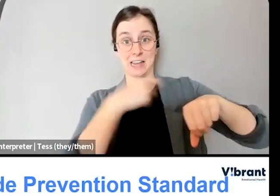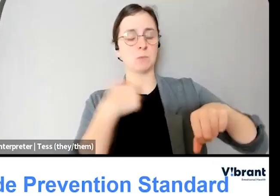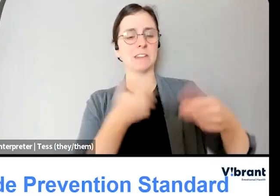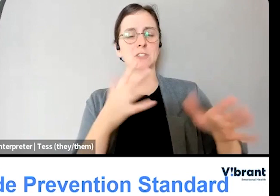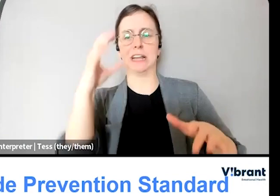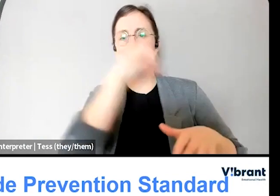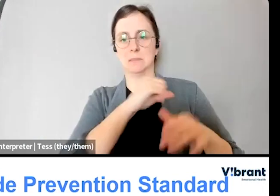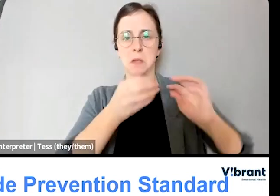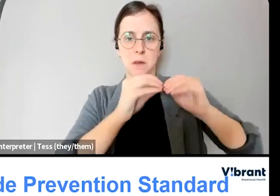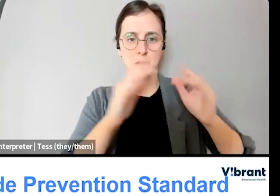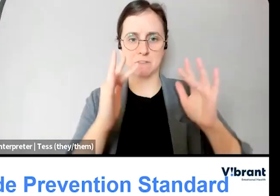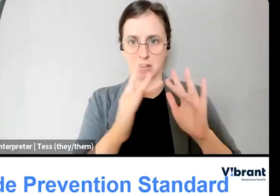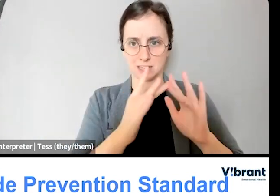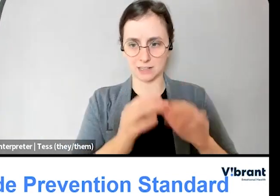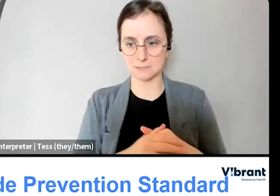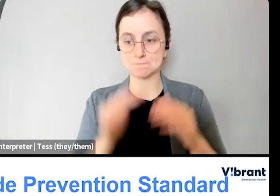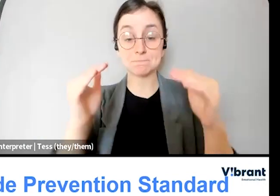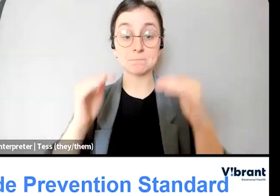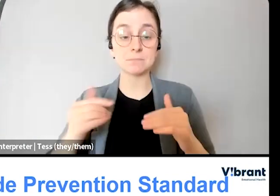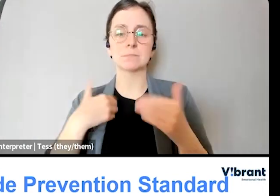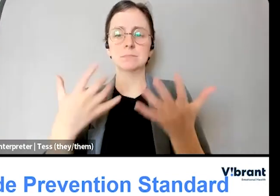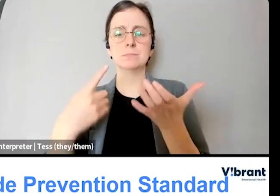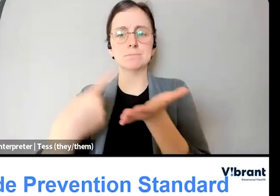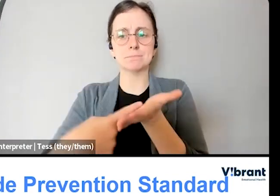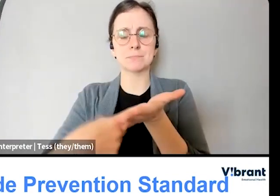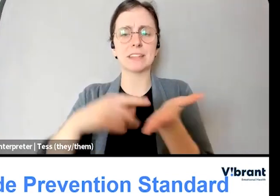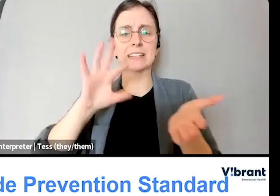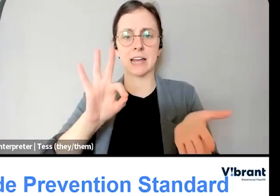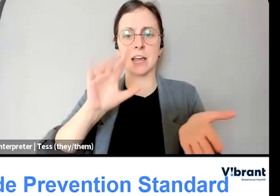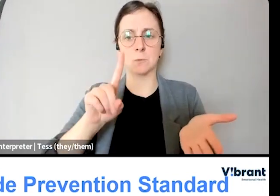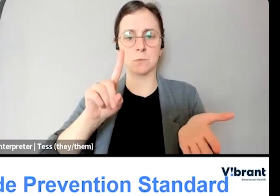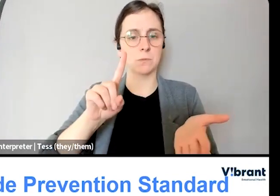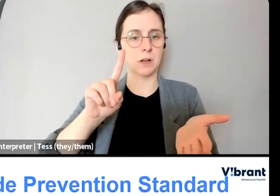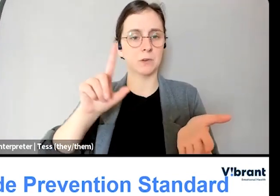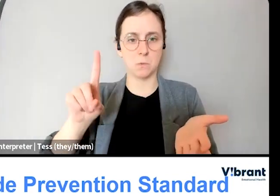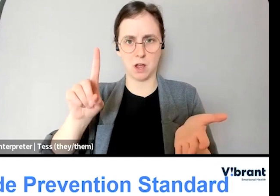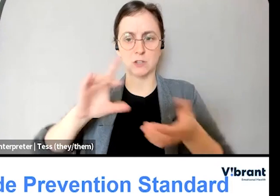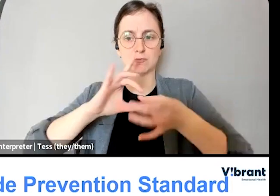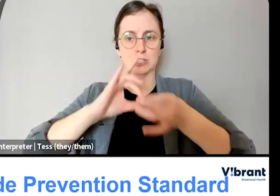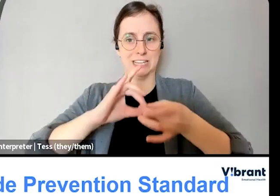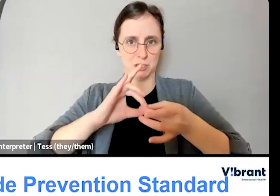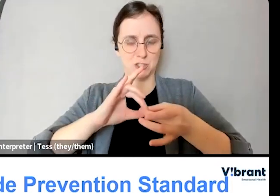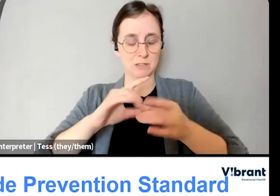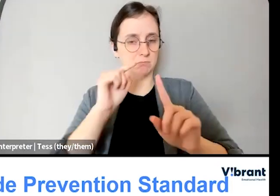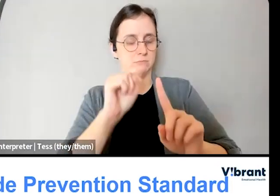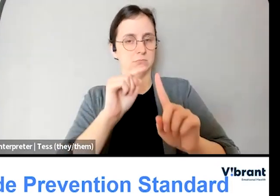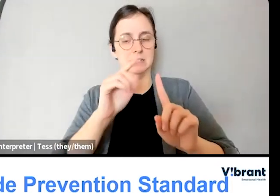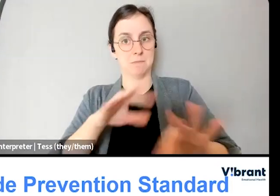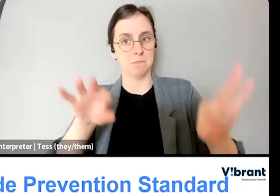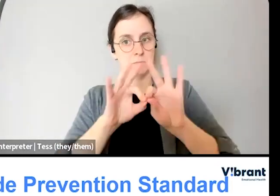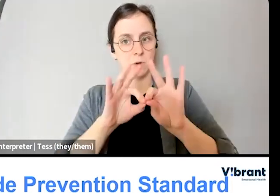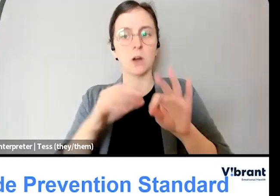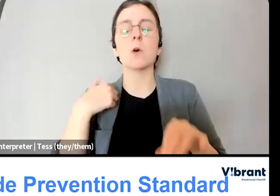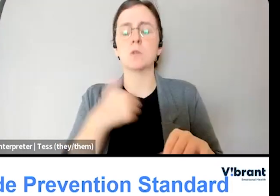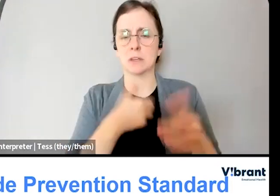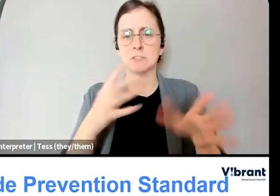I wanted to also talk through the 911 relationship because that's very important. We have estimated that there